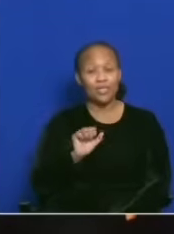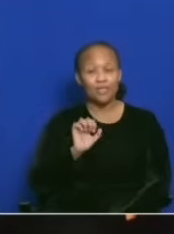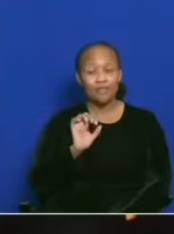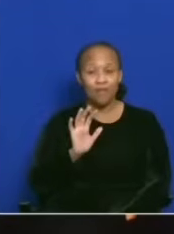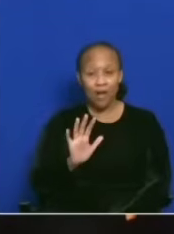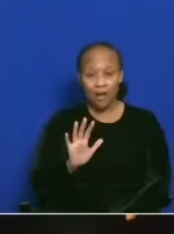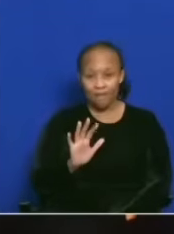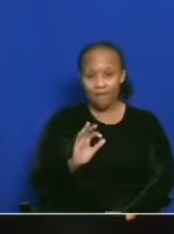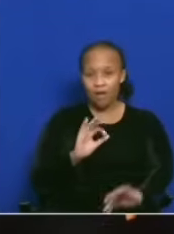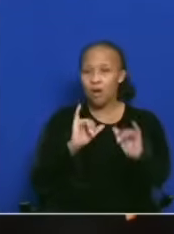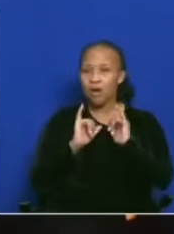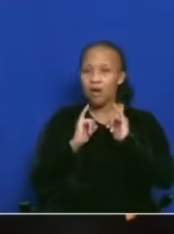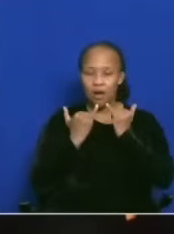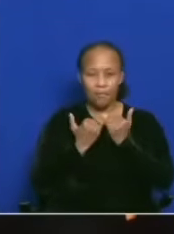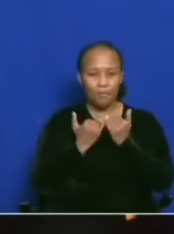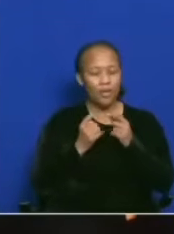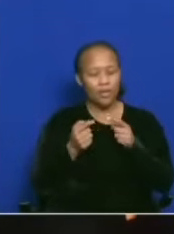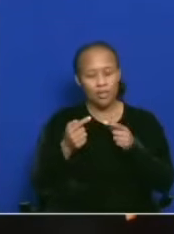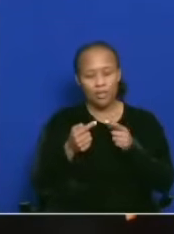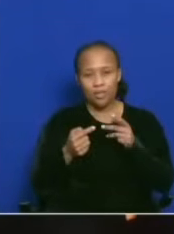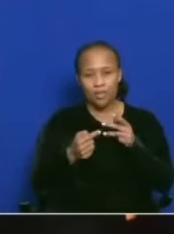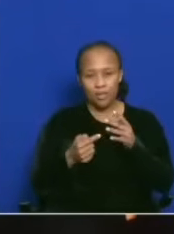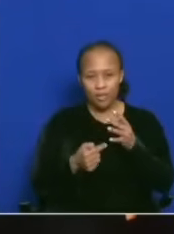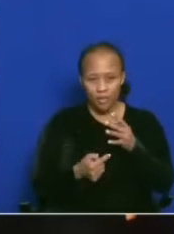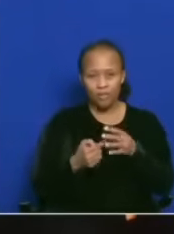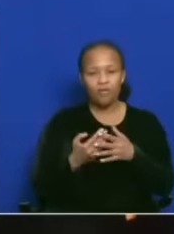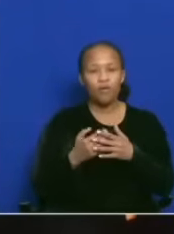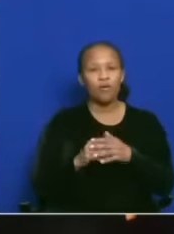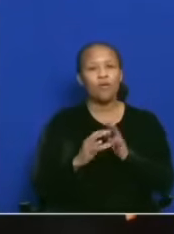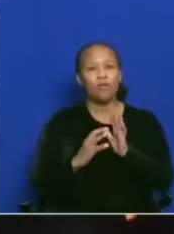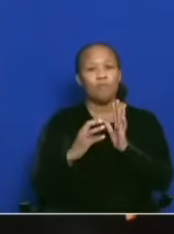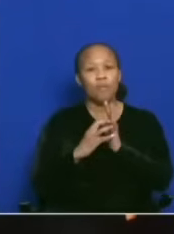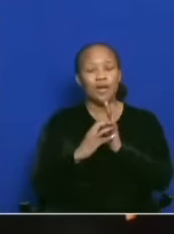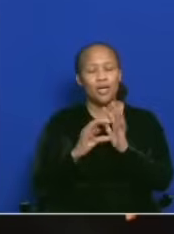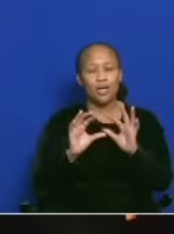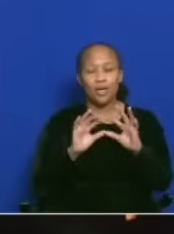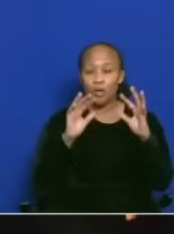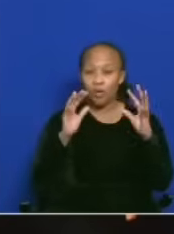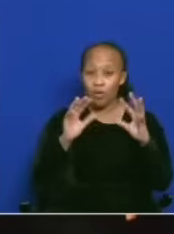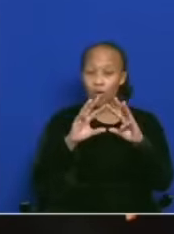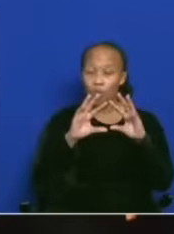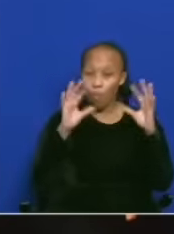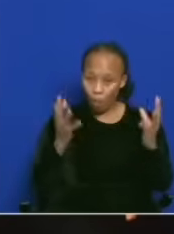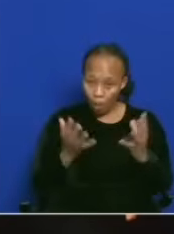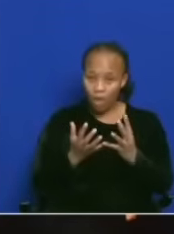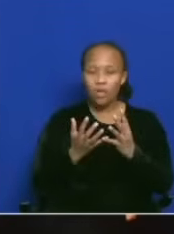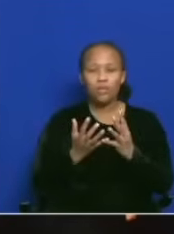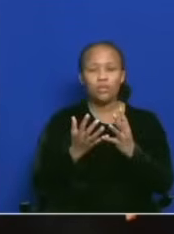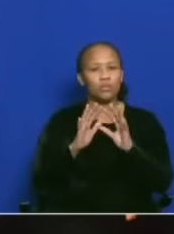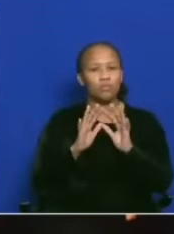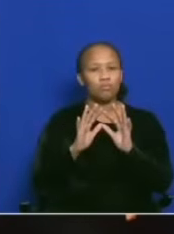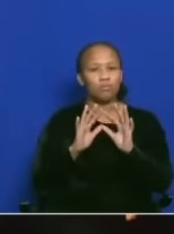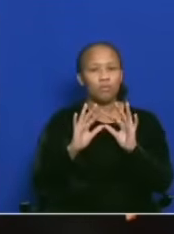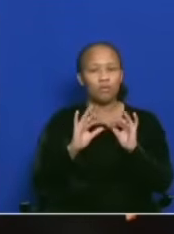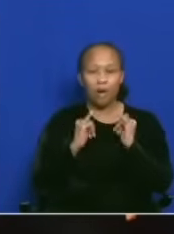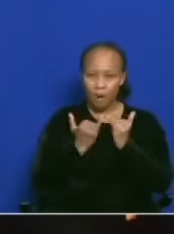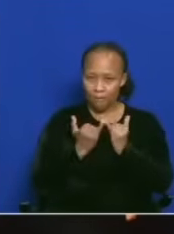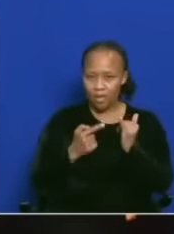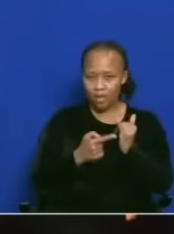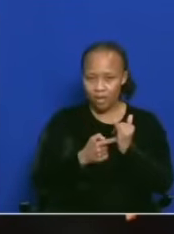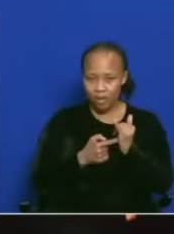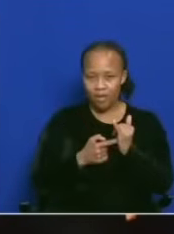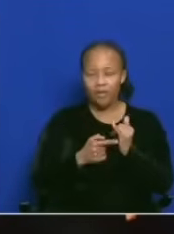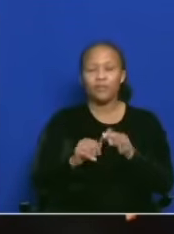details for Branded World Clothes Corporation. And the fourth is